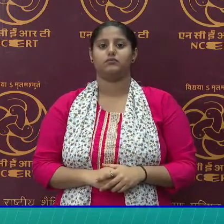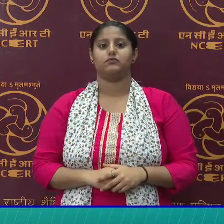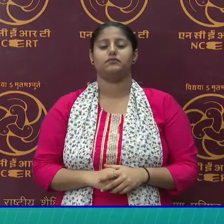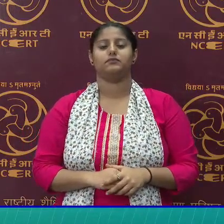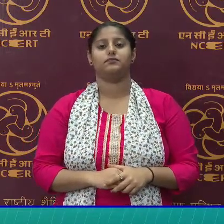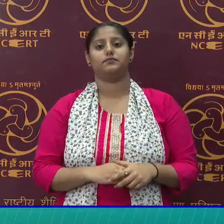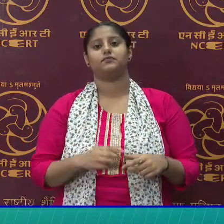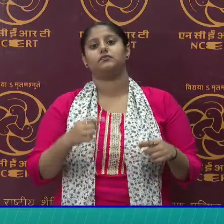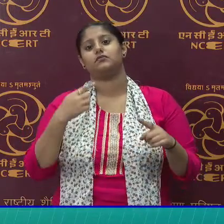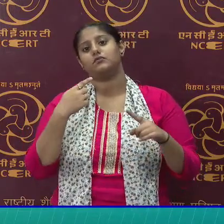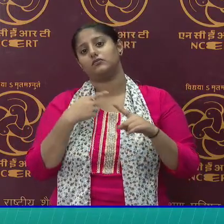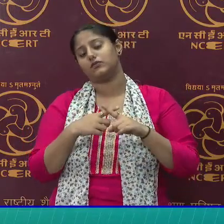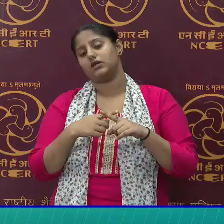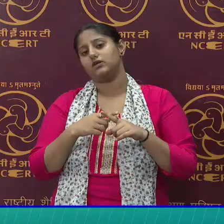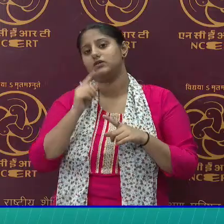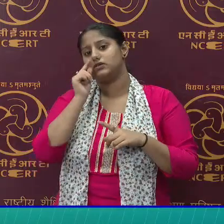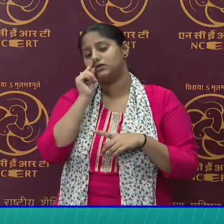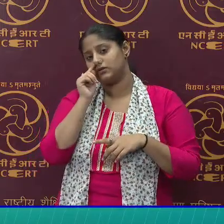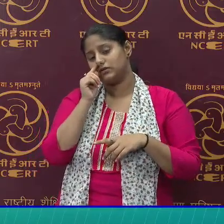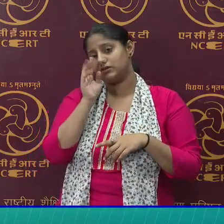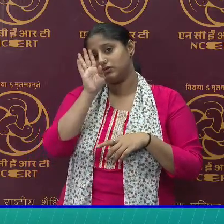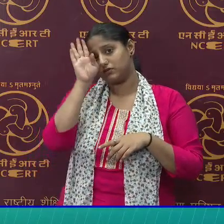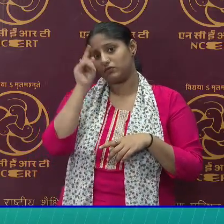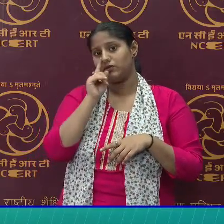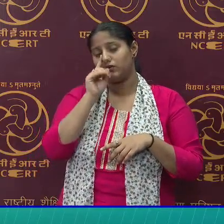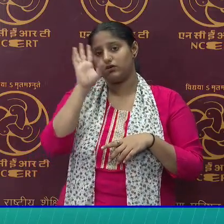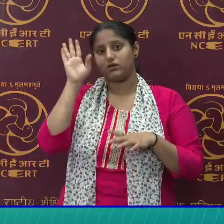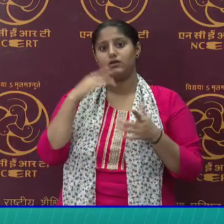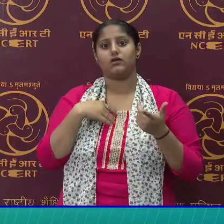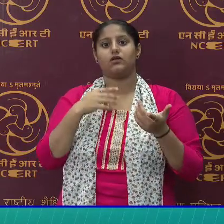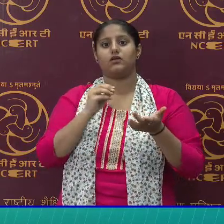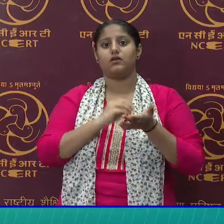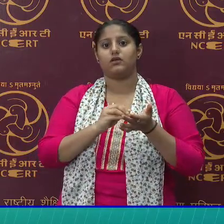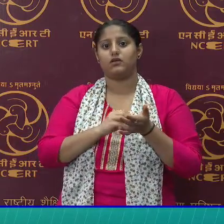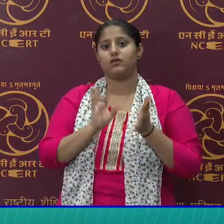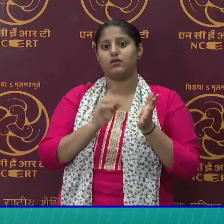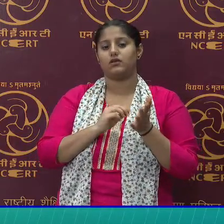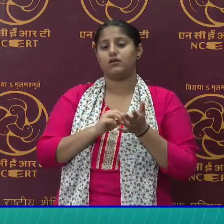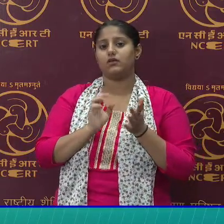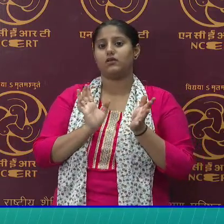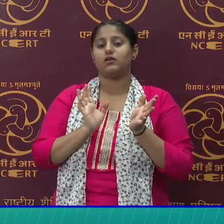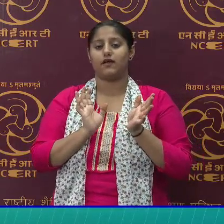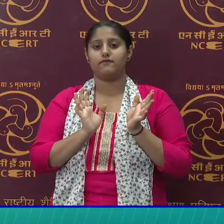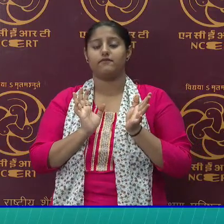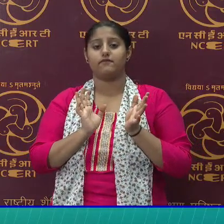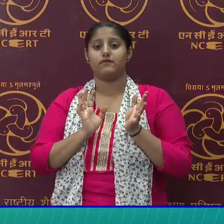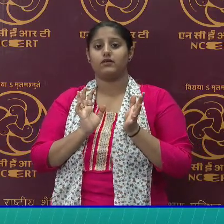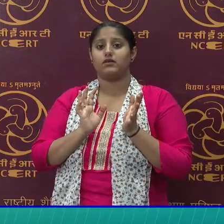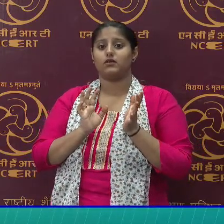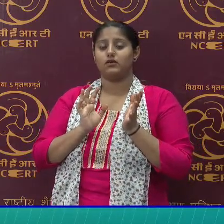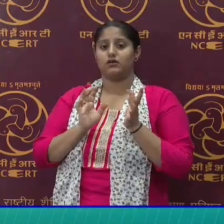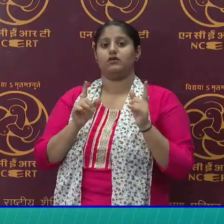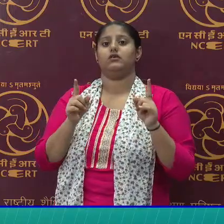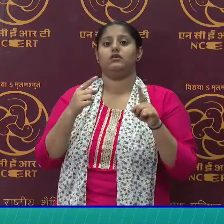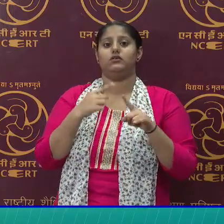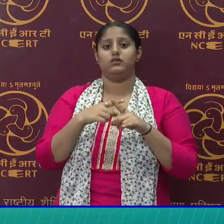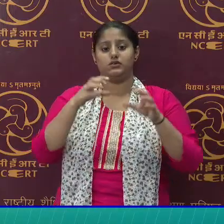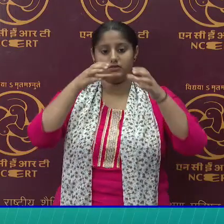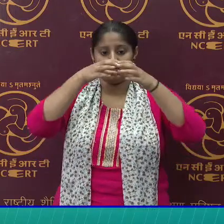about the queen who Queen Ahilya also, Bai. yes. and this is the